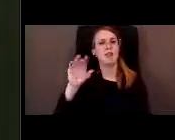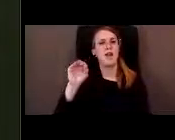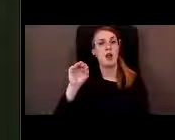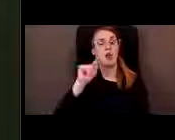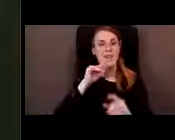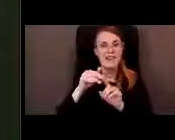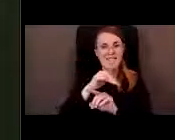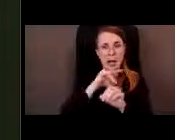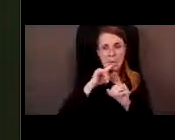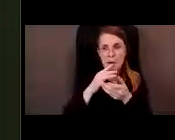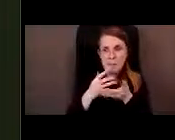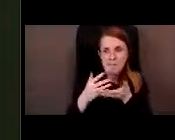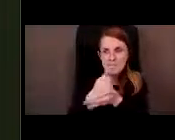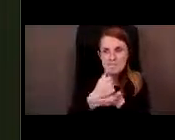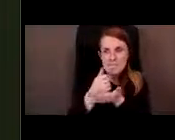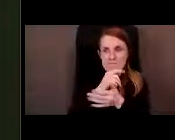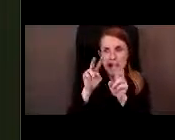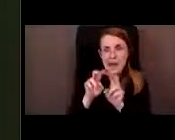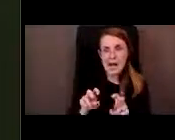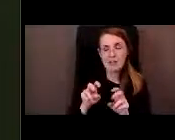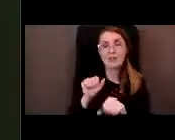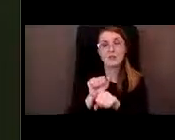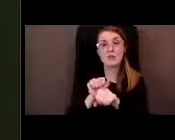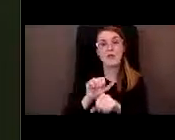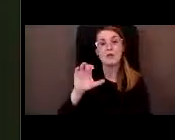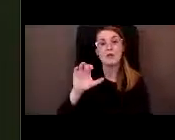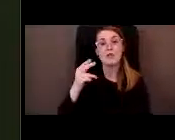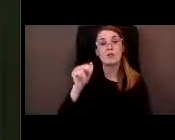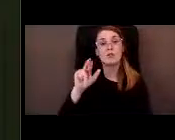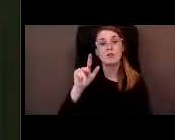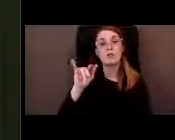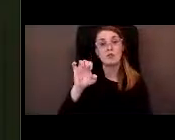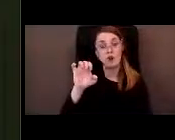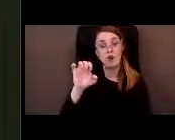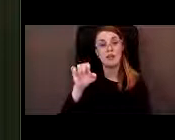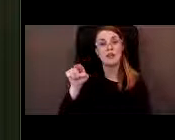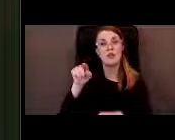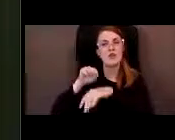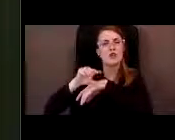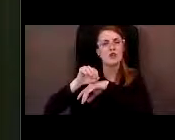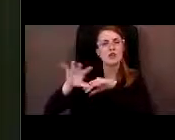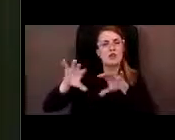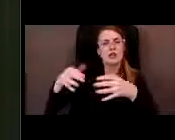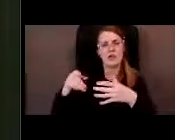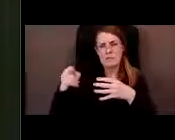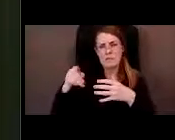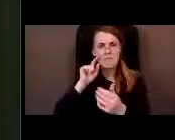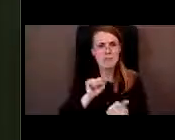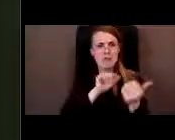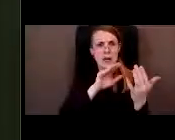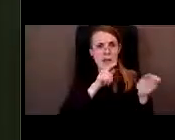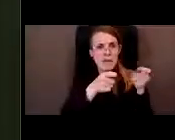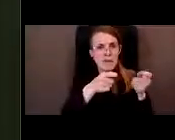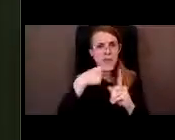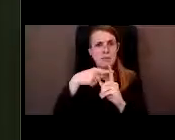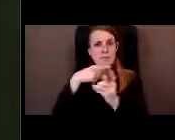and analysis work; Charlie McCabe of Charlie McCabe Consulting, who is addressing management and finance related